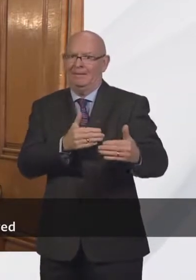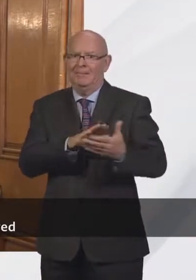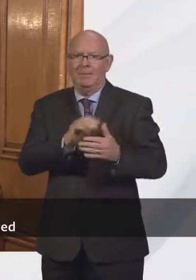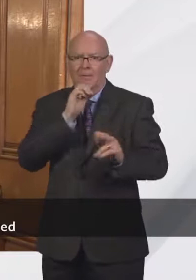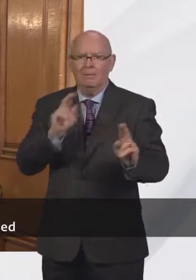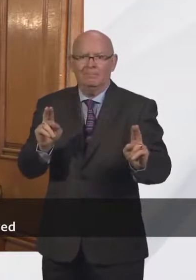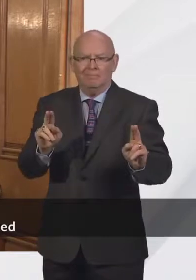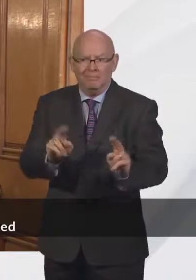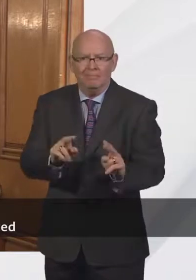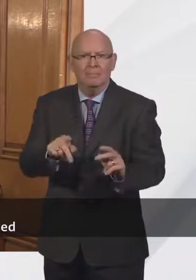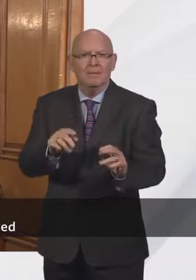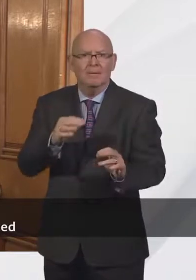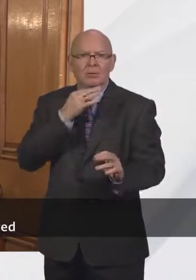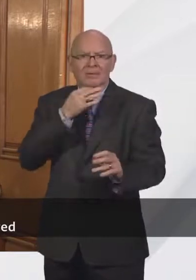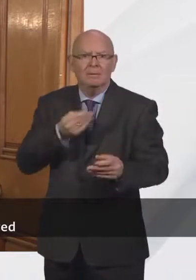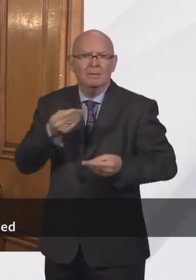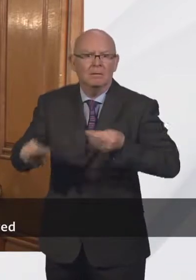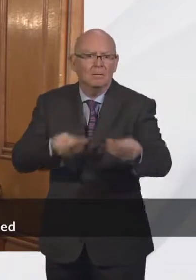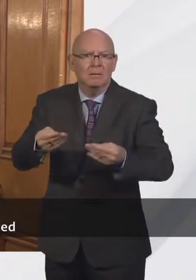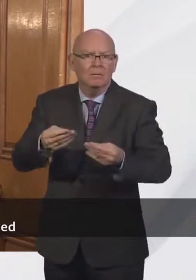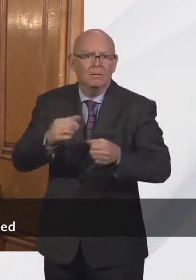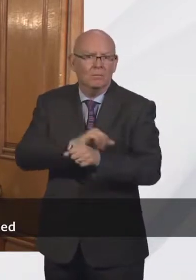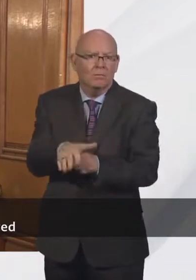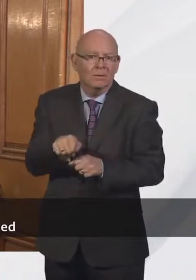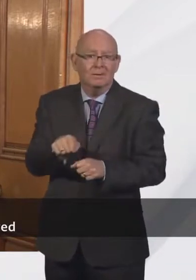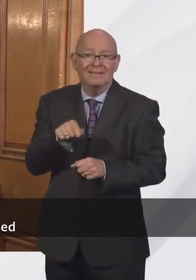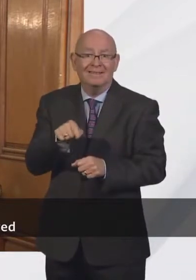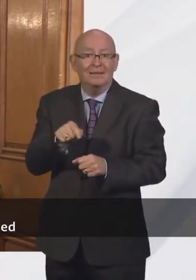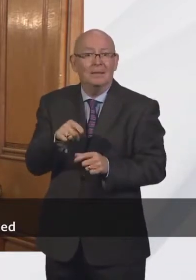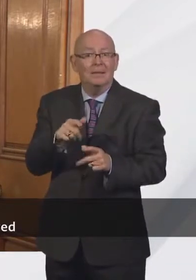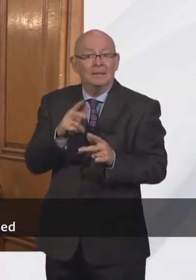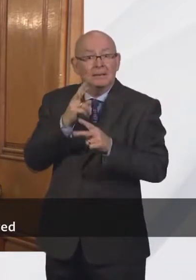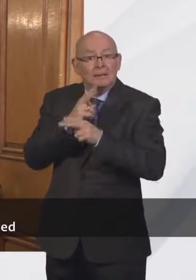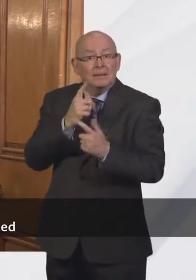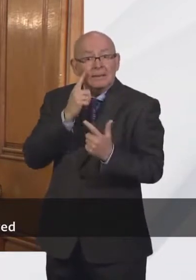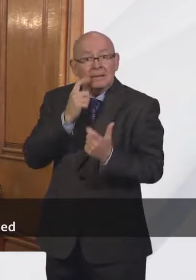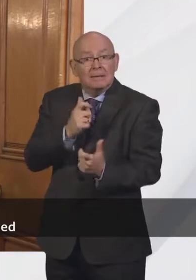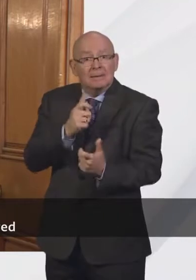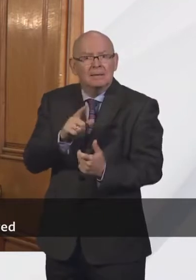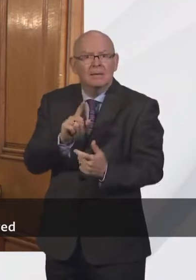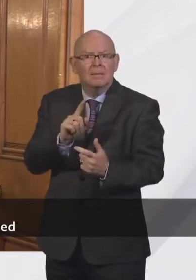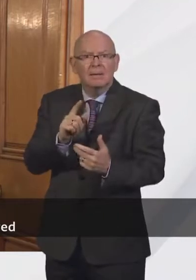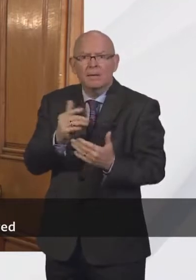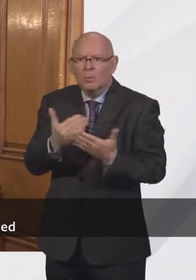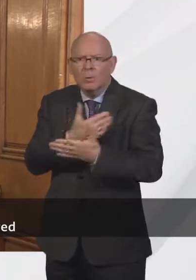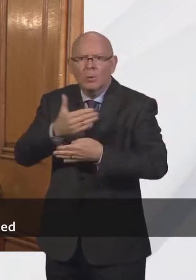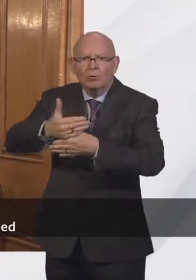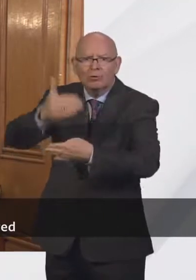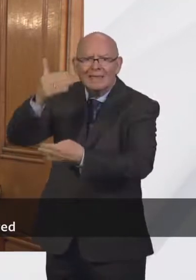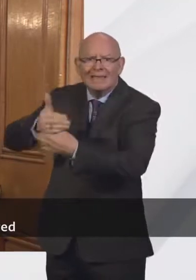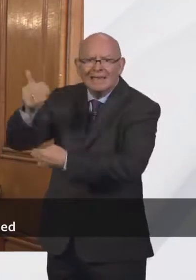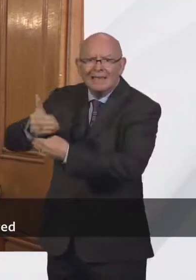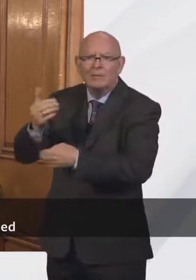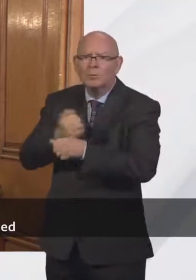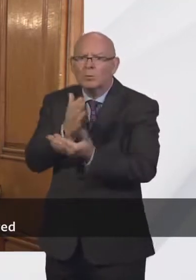outside your household and of course being outdoors. On public transport, it already